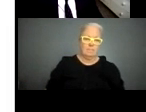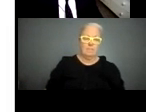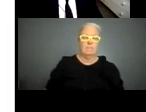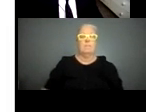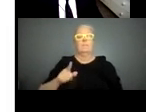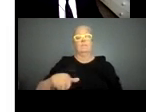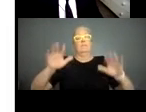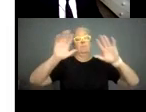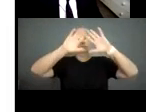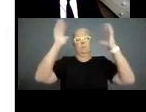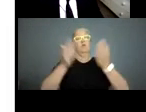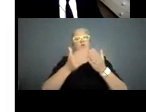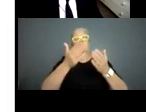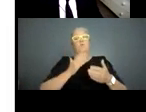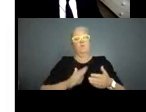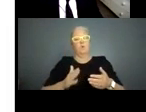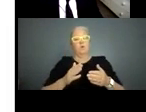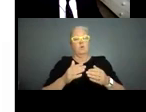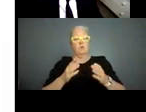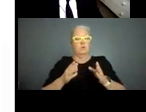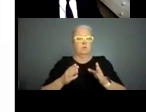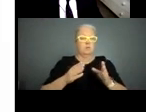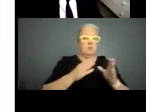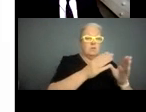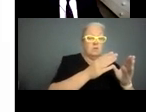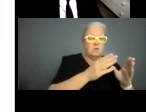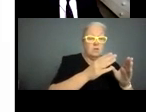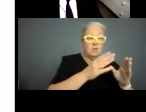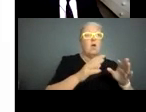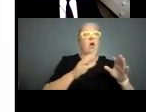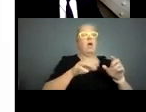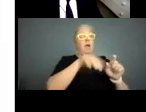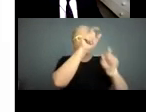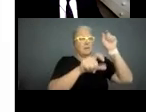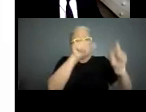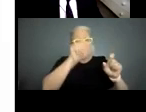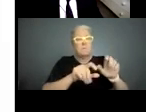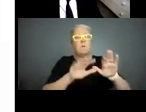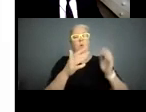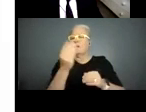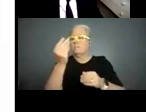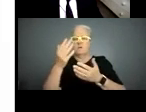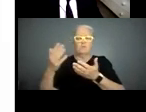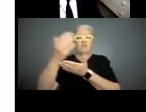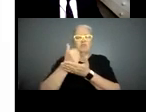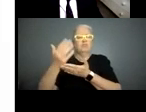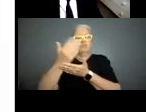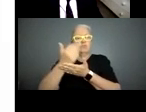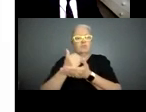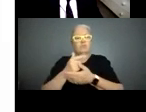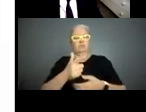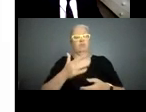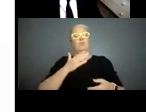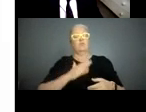People or profits? And we are asking if is it competition or collaboration? And I know we